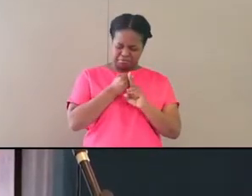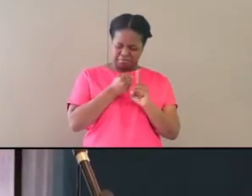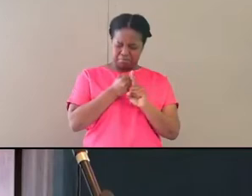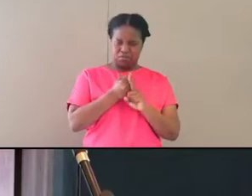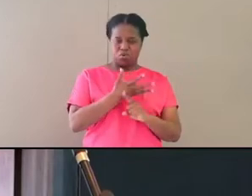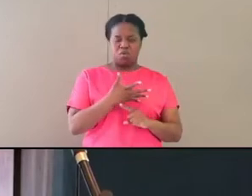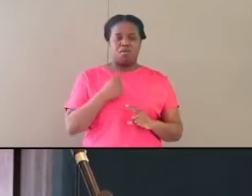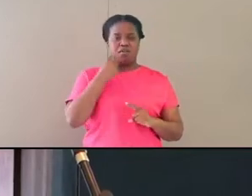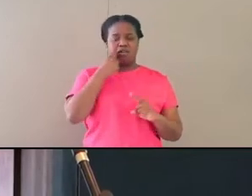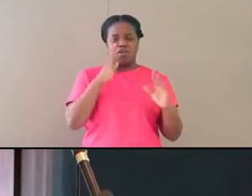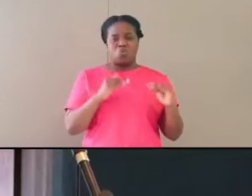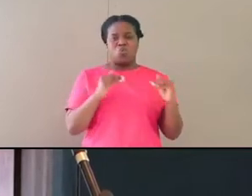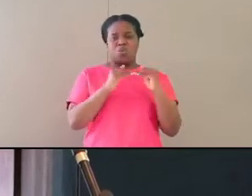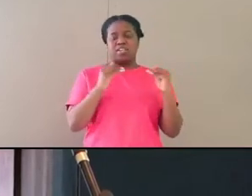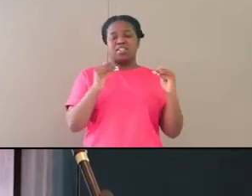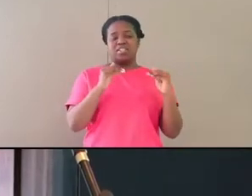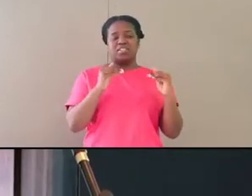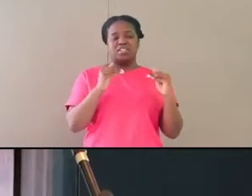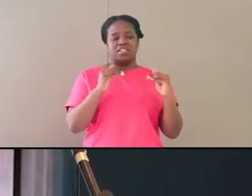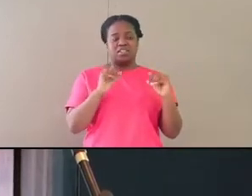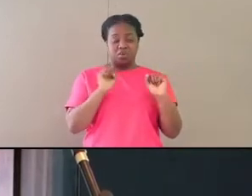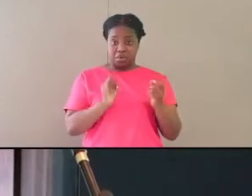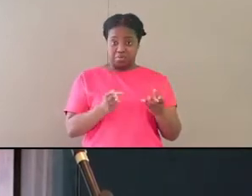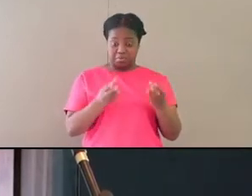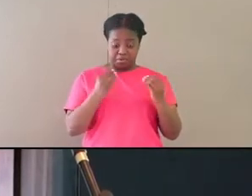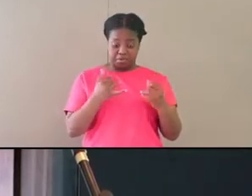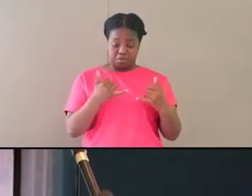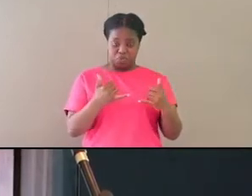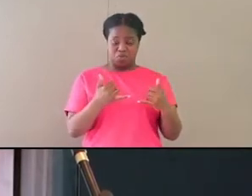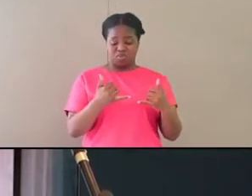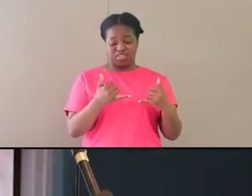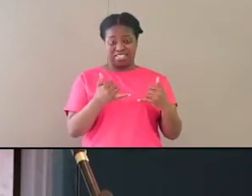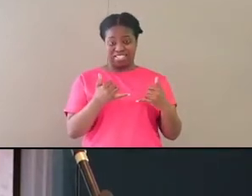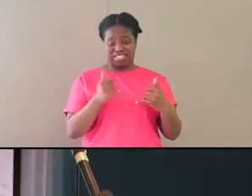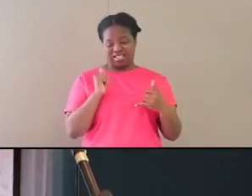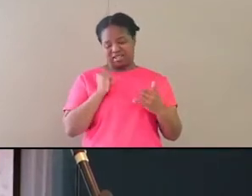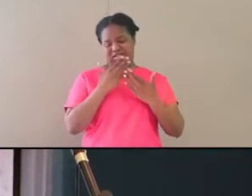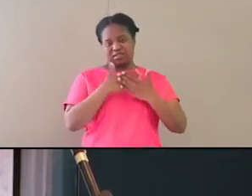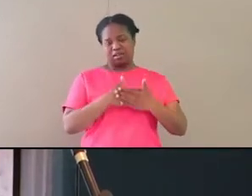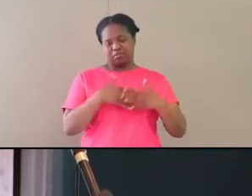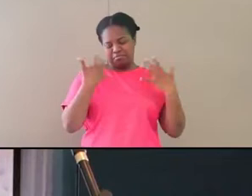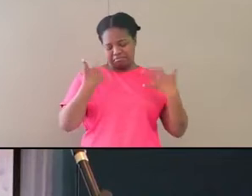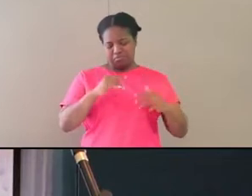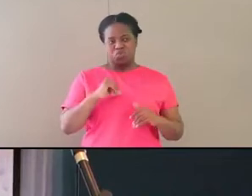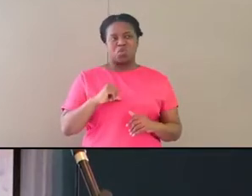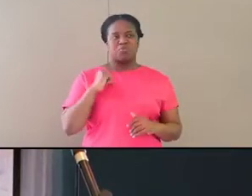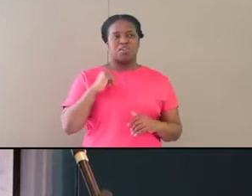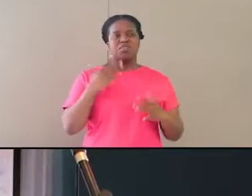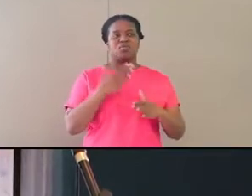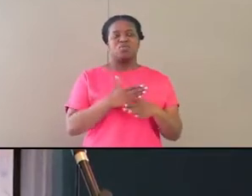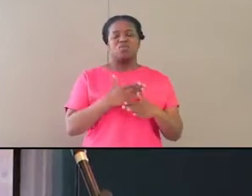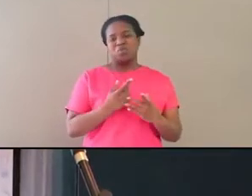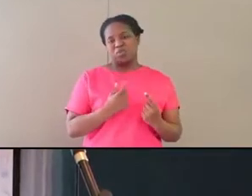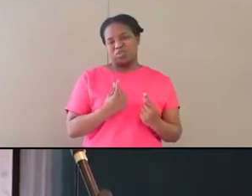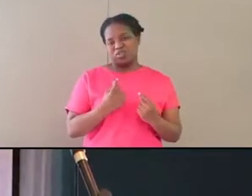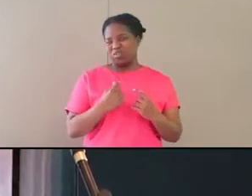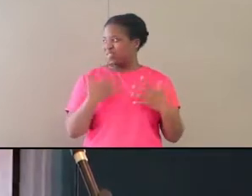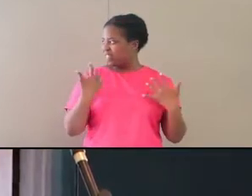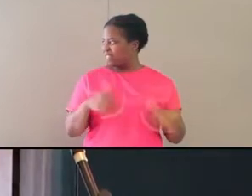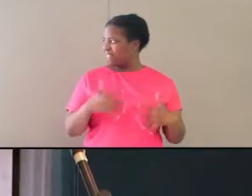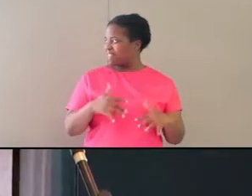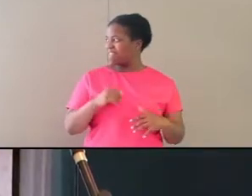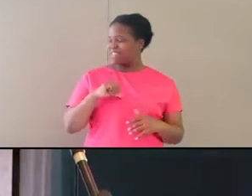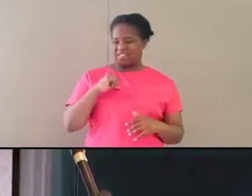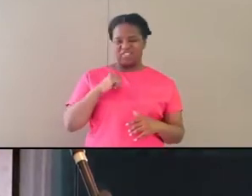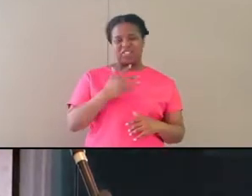empowerment in government and we received that award last night from Accenture and we immensely proud of the work that we doing on gender